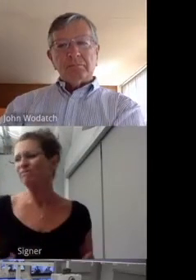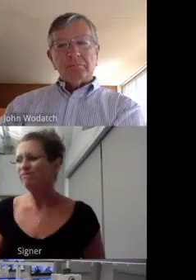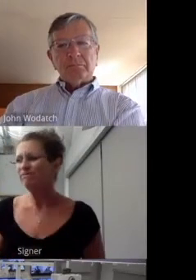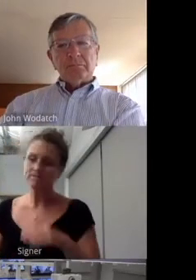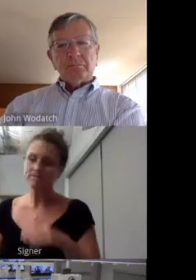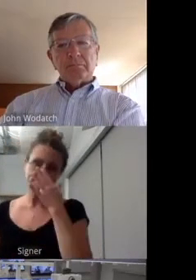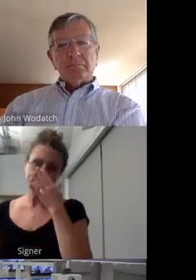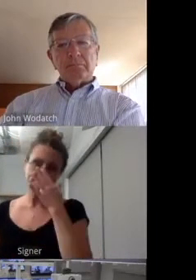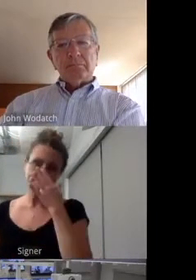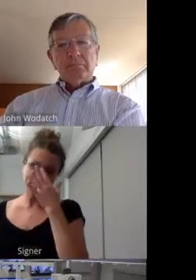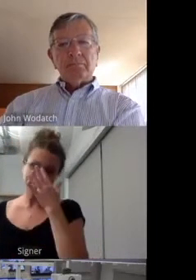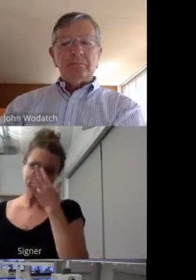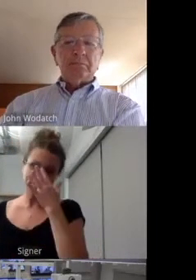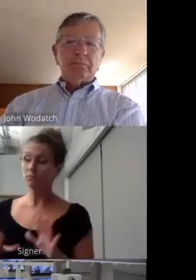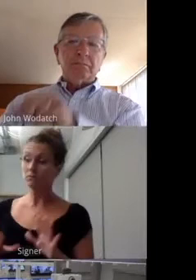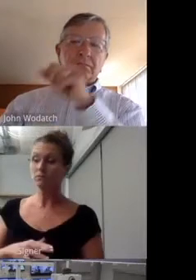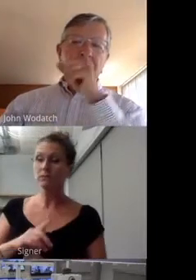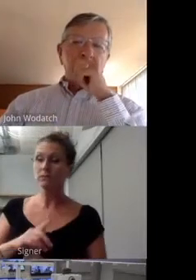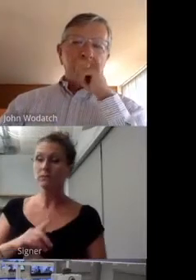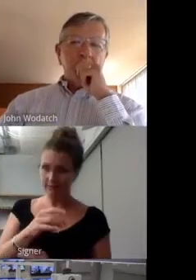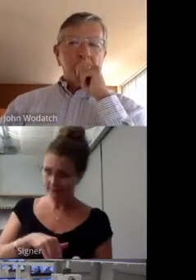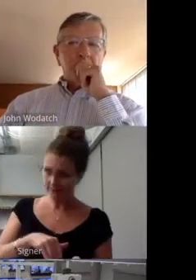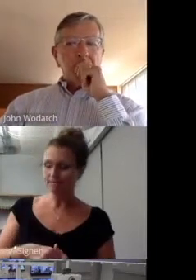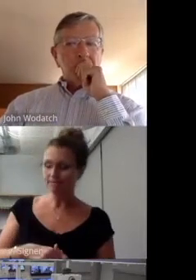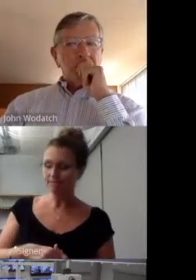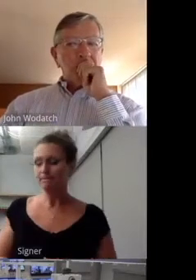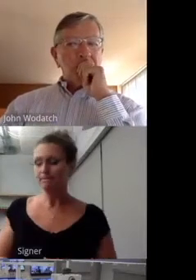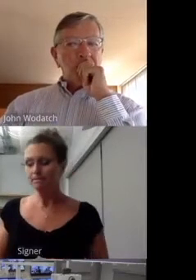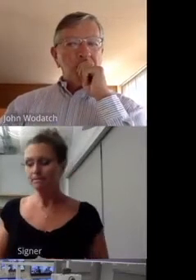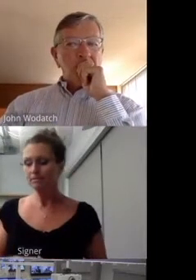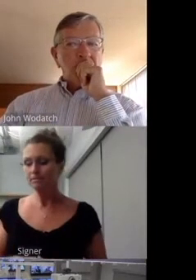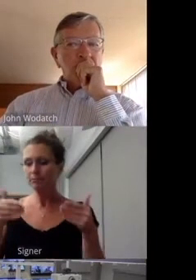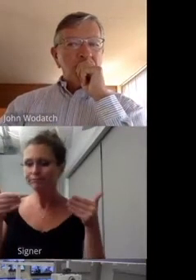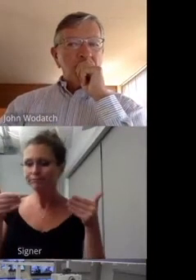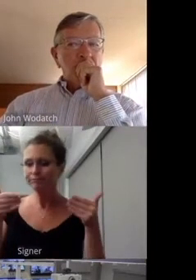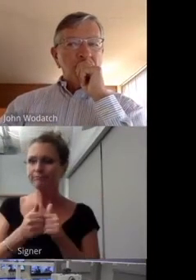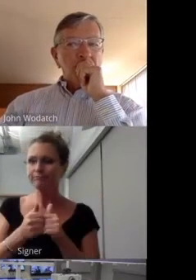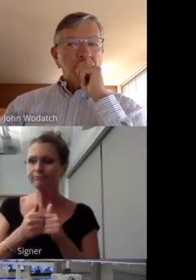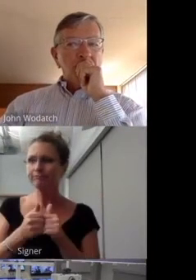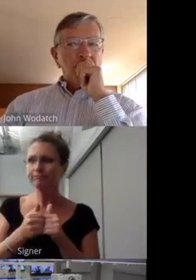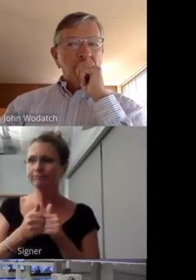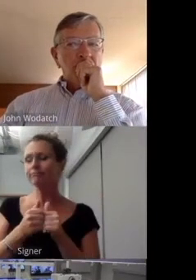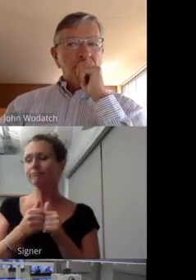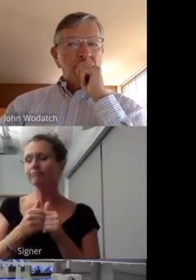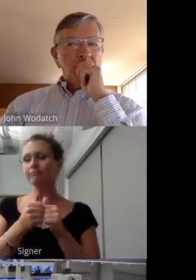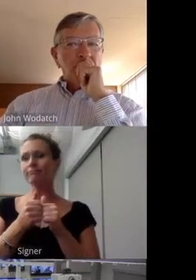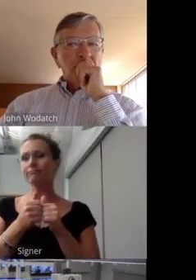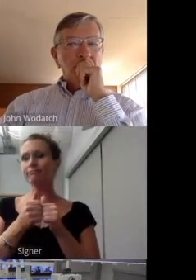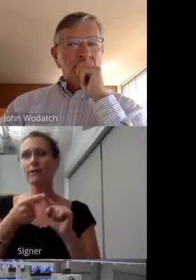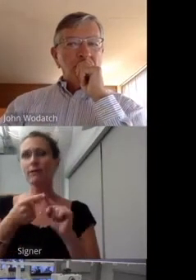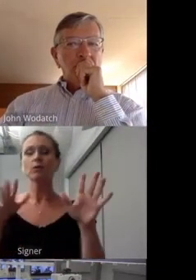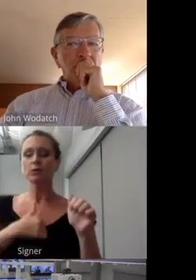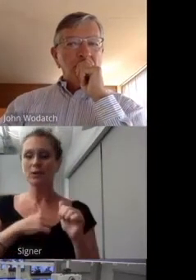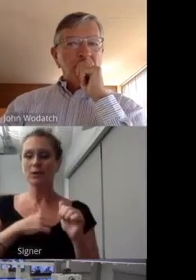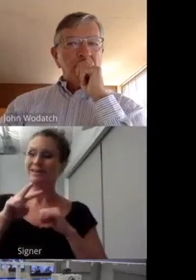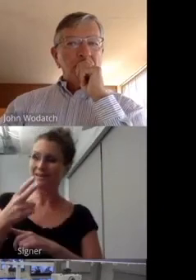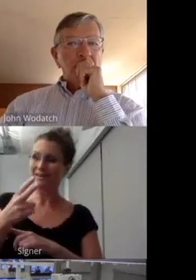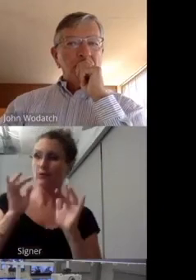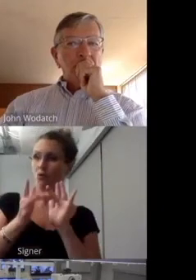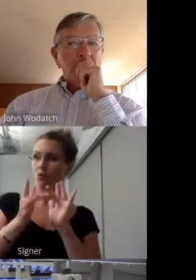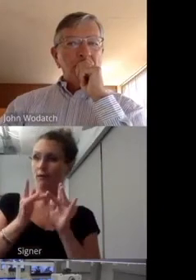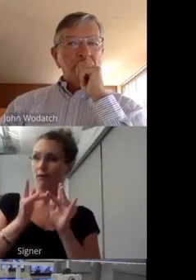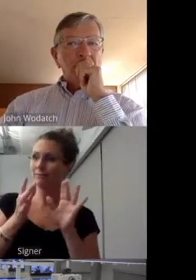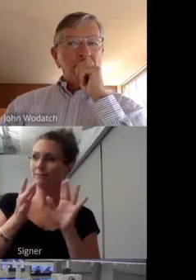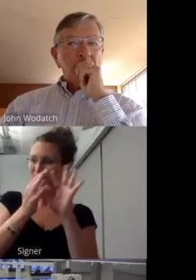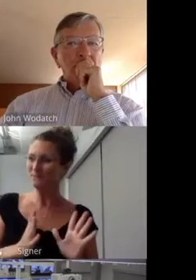just proceed to our second online speaker. We've just heard from Marie